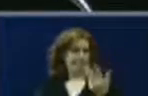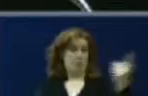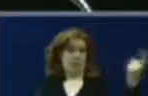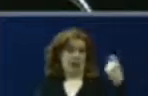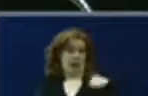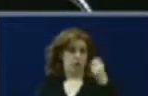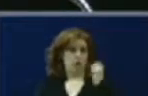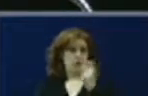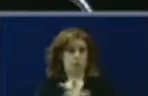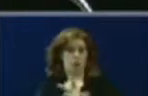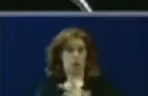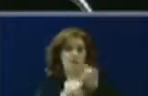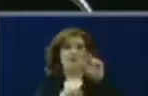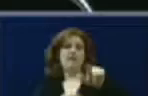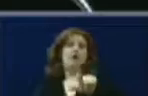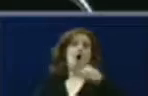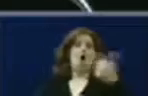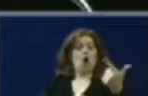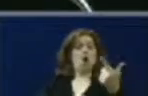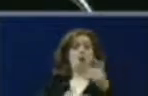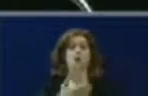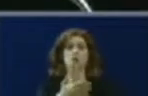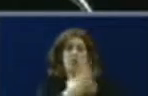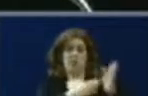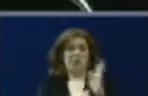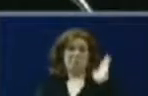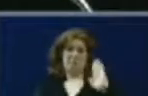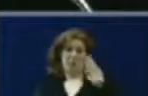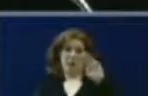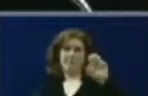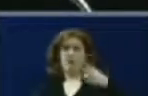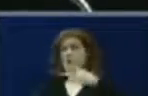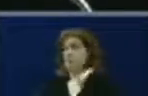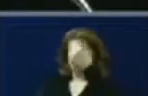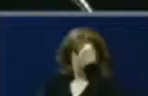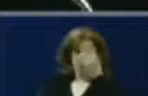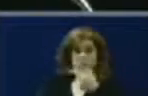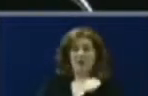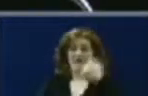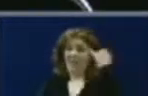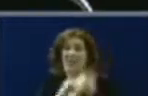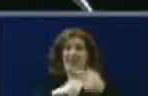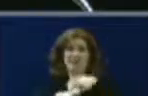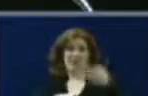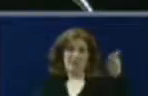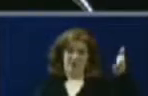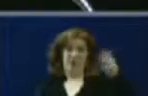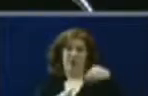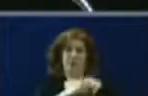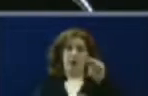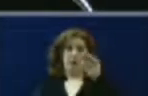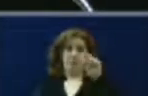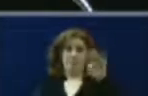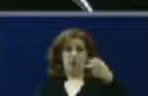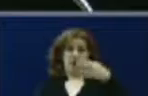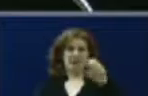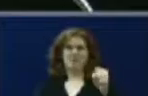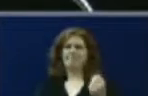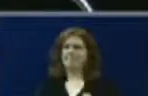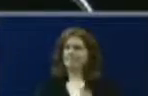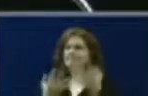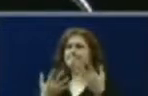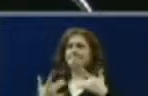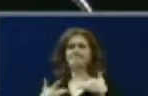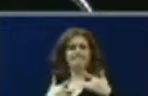to approve the alternative school plan back in March, which by the way was that the last time we were off-site, we were at Moore High School, a lot of us expressed